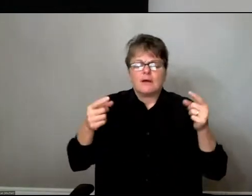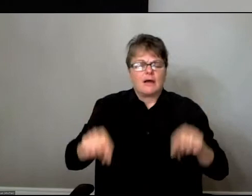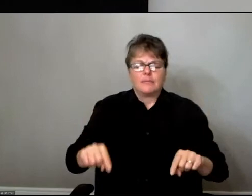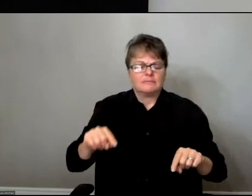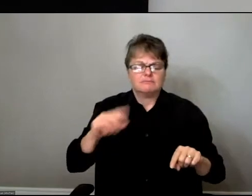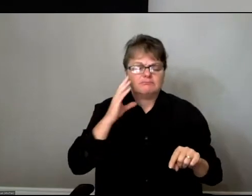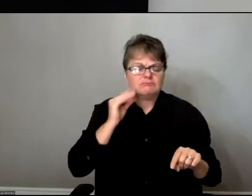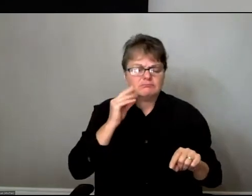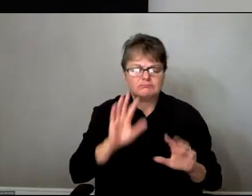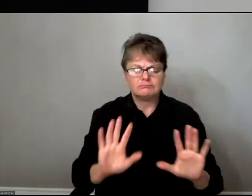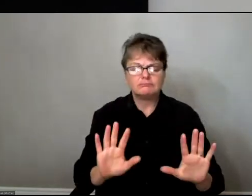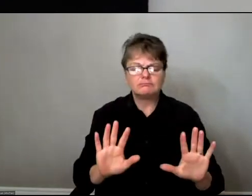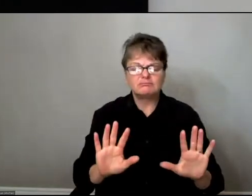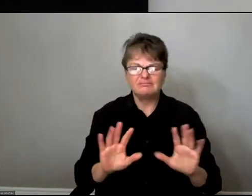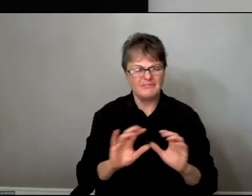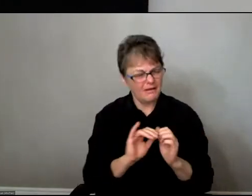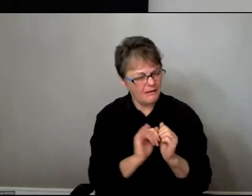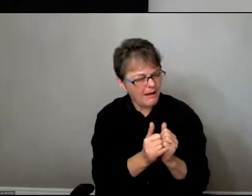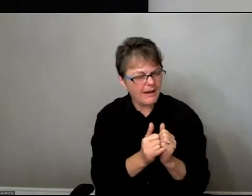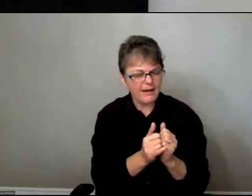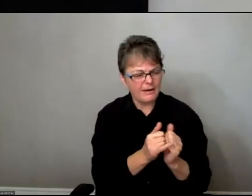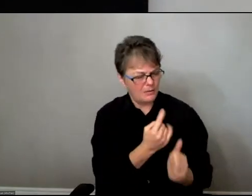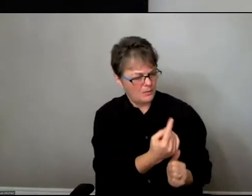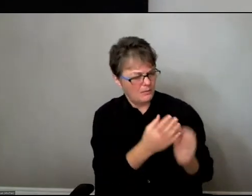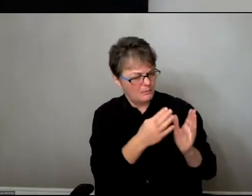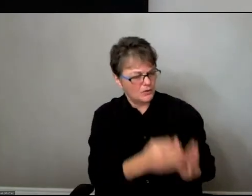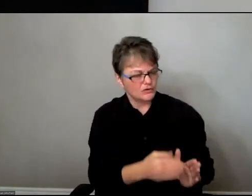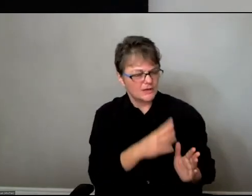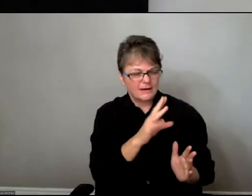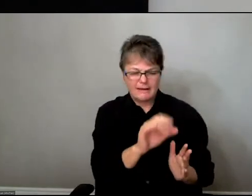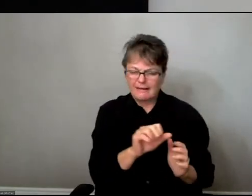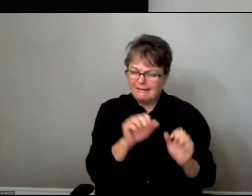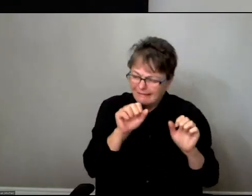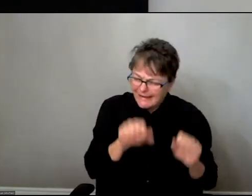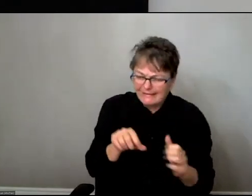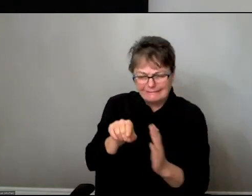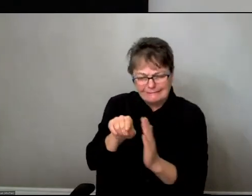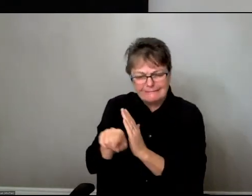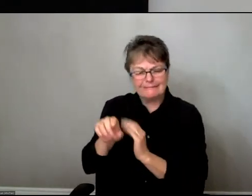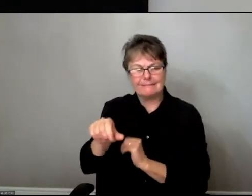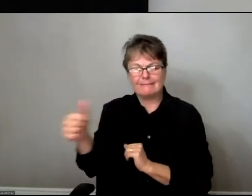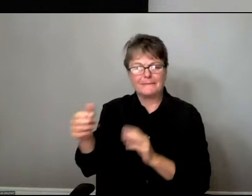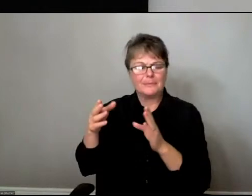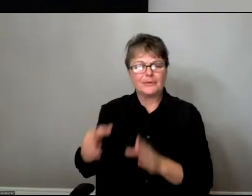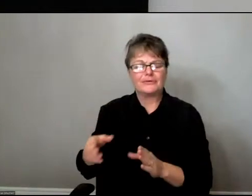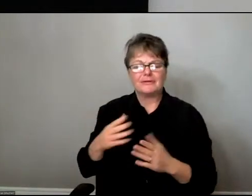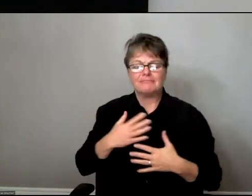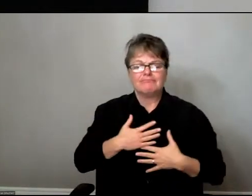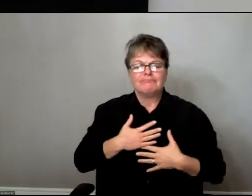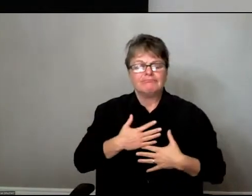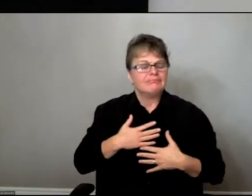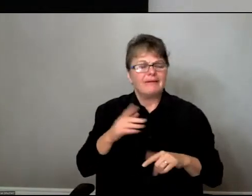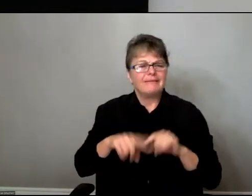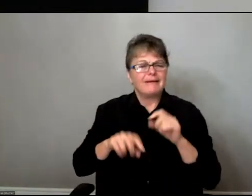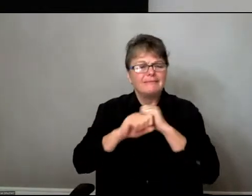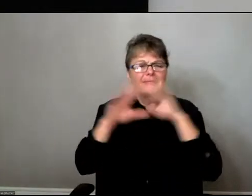How someone can take the life of someone else is unimaginable. It can never be righted.